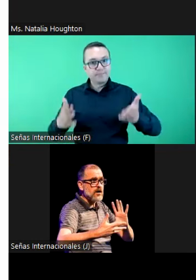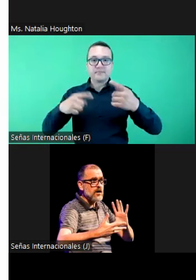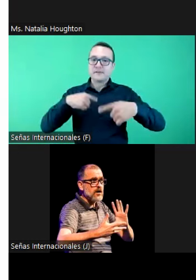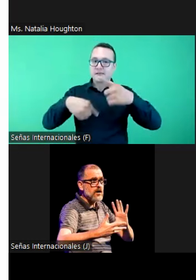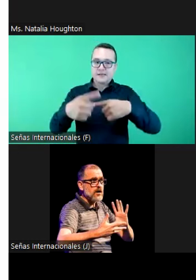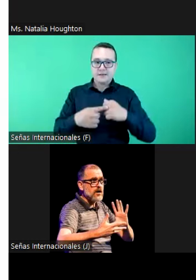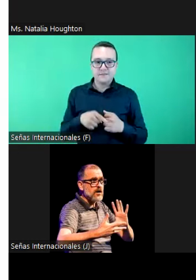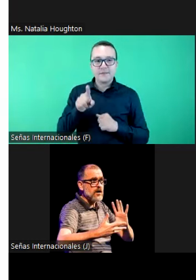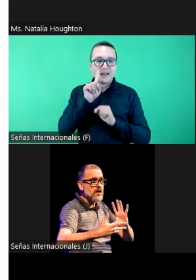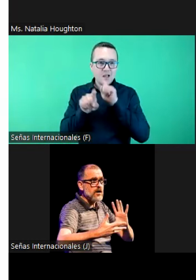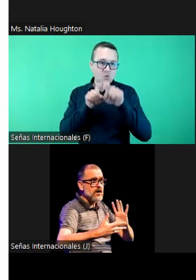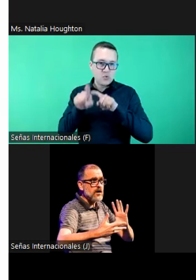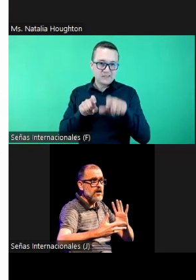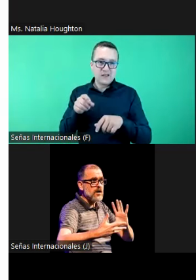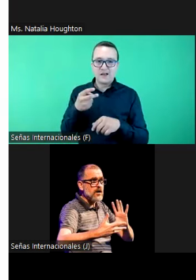reinitiation of these